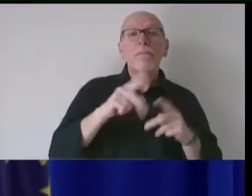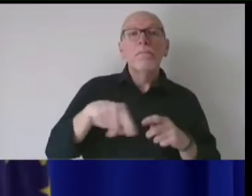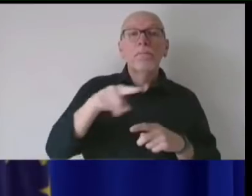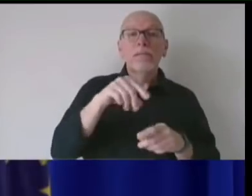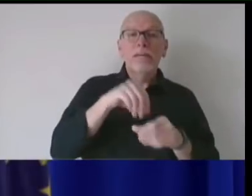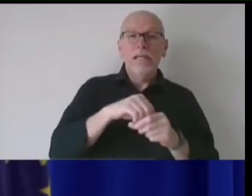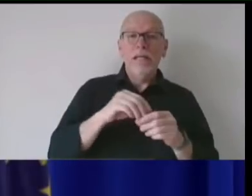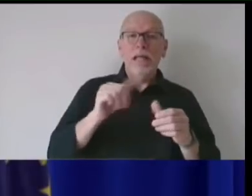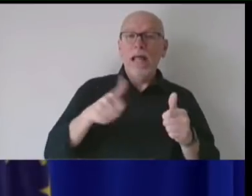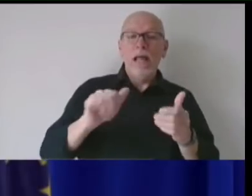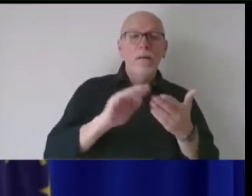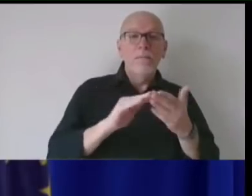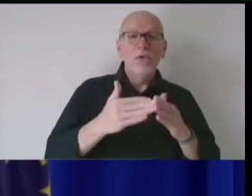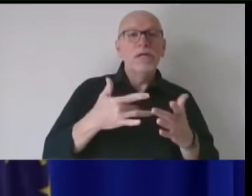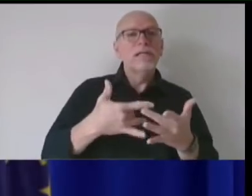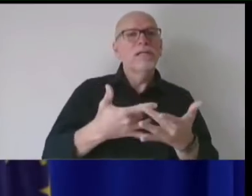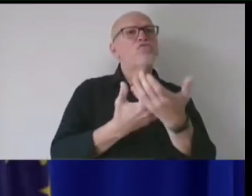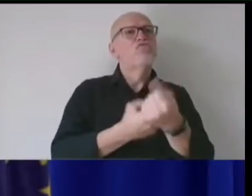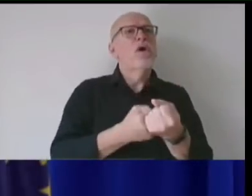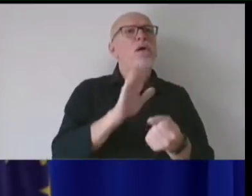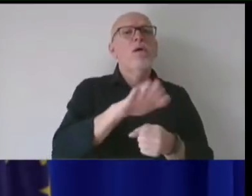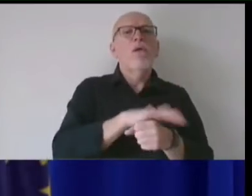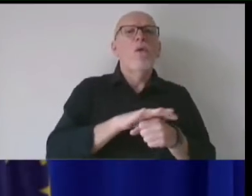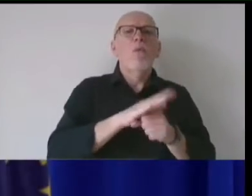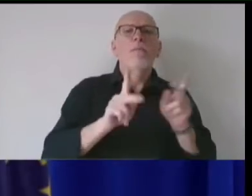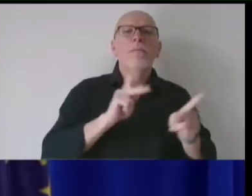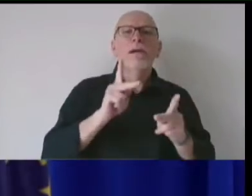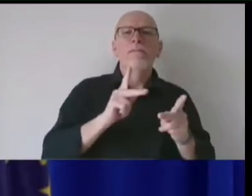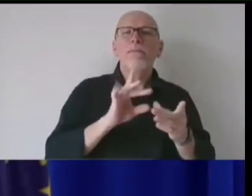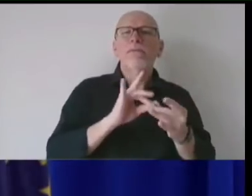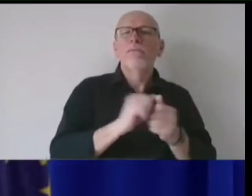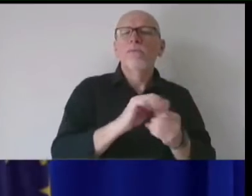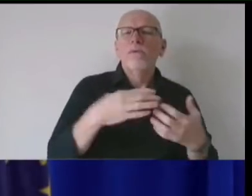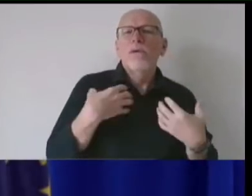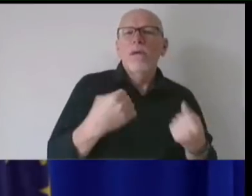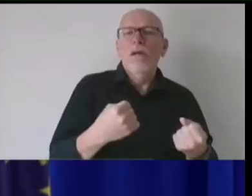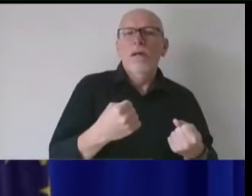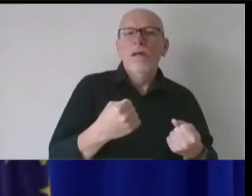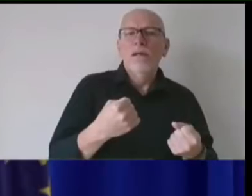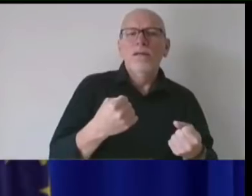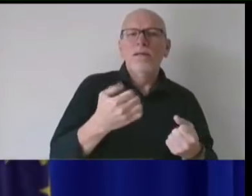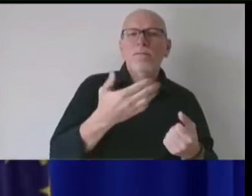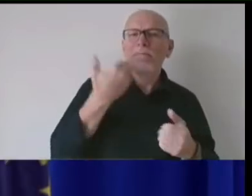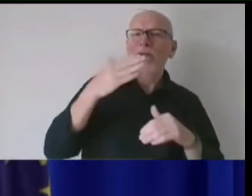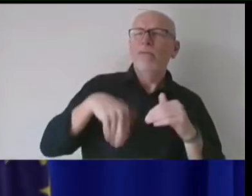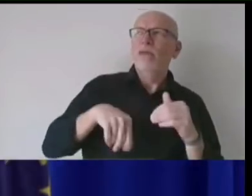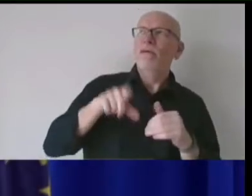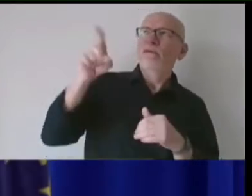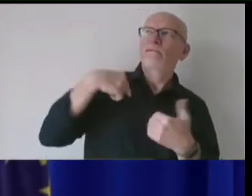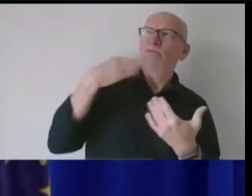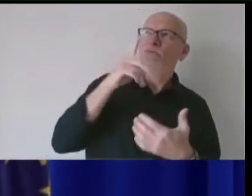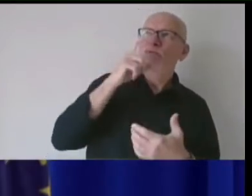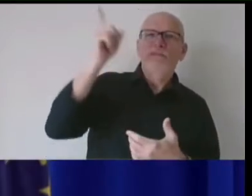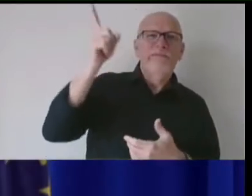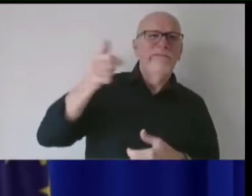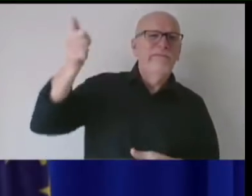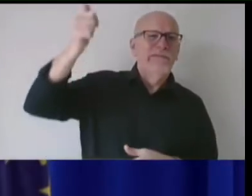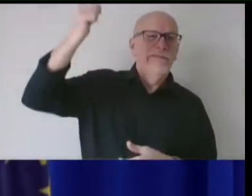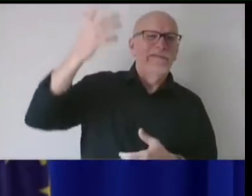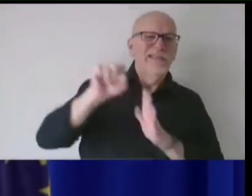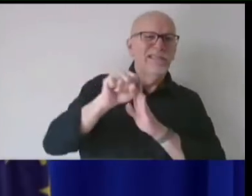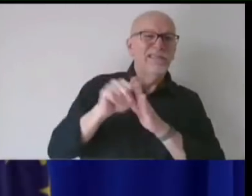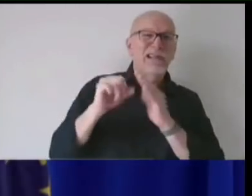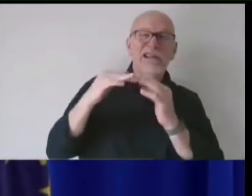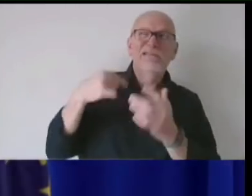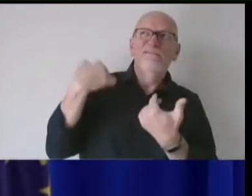community tend to trust community people with regards to health care much more than they do someone that they don't really know or relate to at the state level.